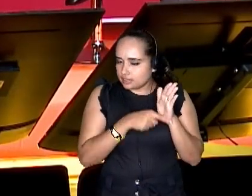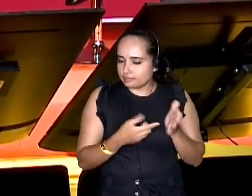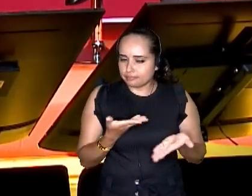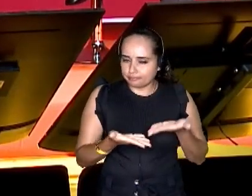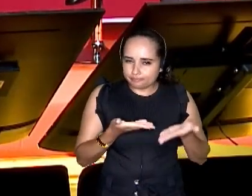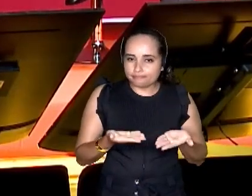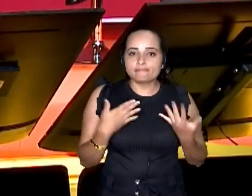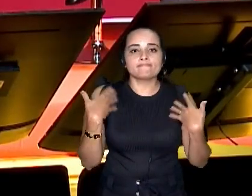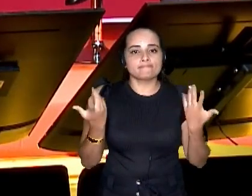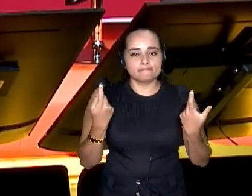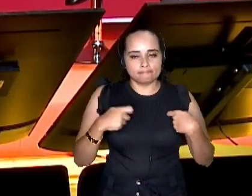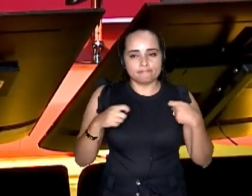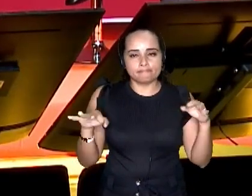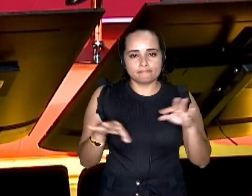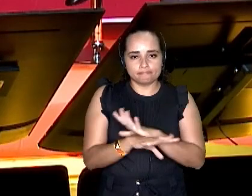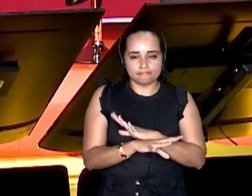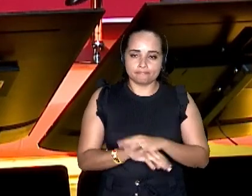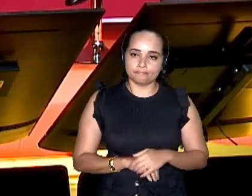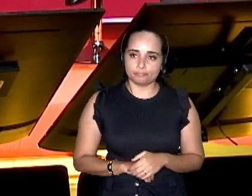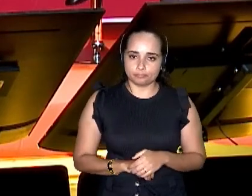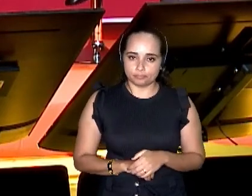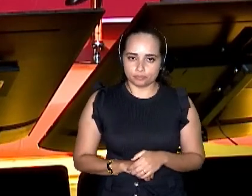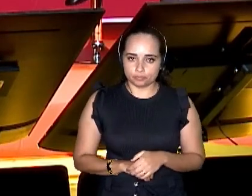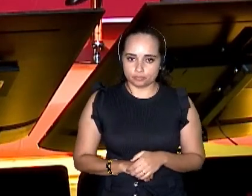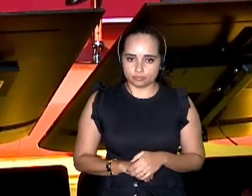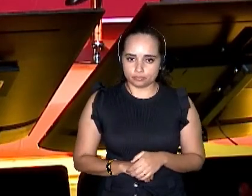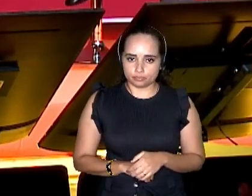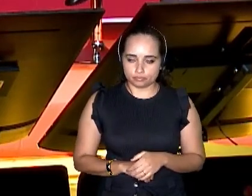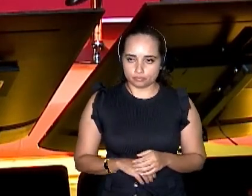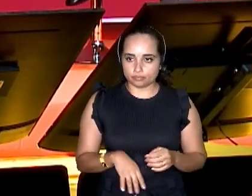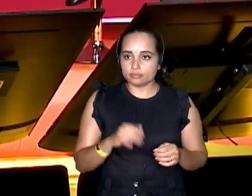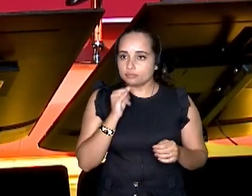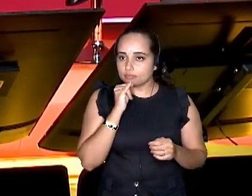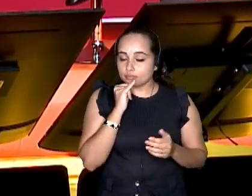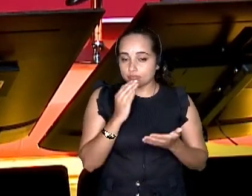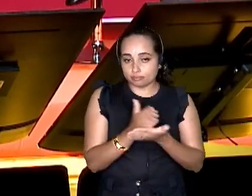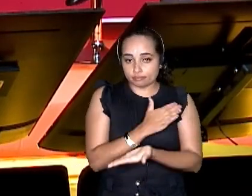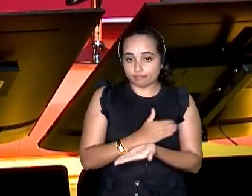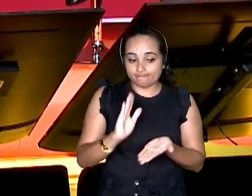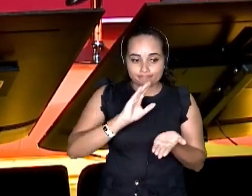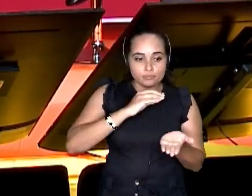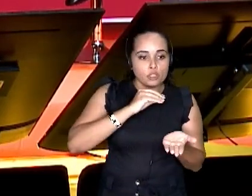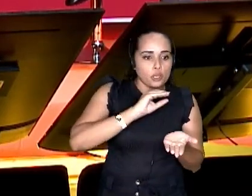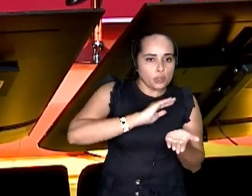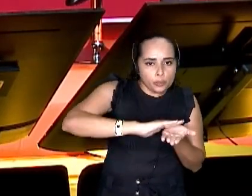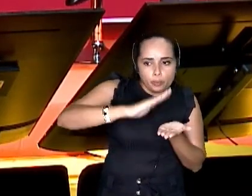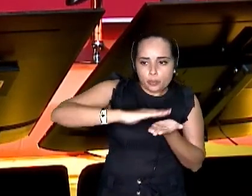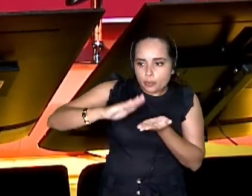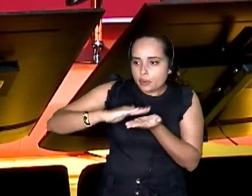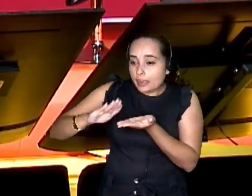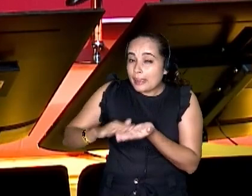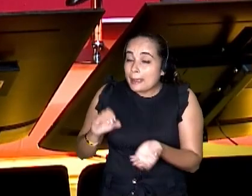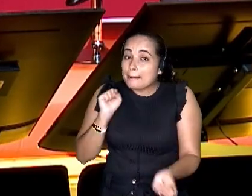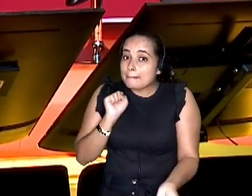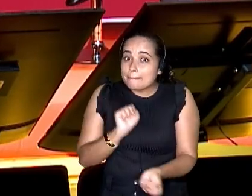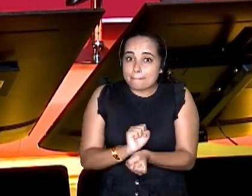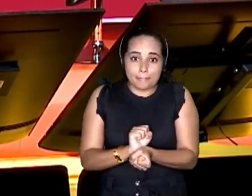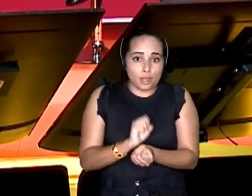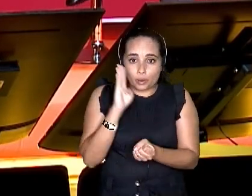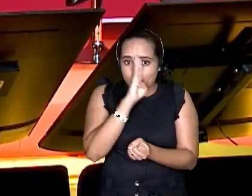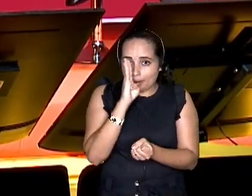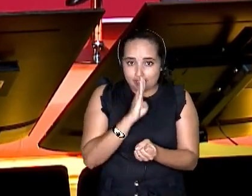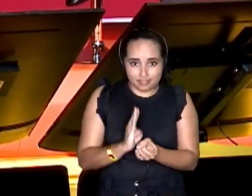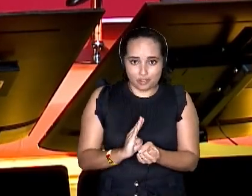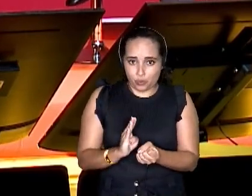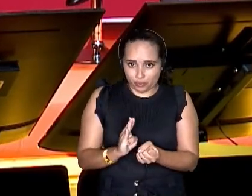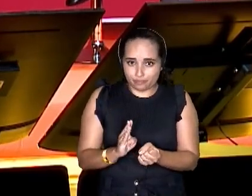of the distributors into Brazil. And as I said before, since the US multinationals or the foreign multinationals were not necessarily looking into